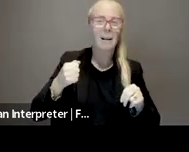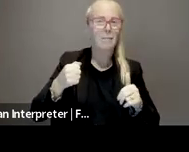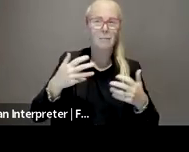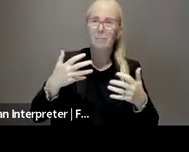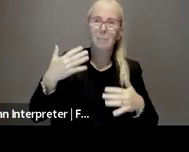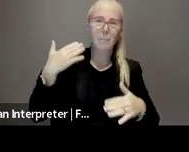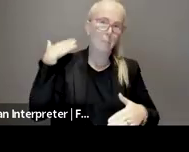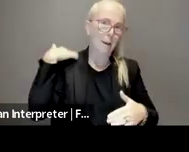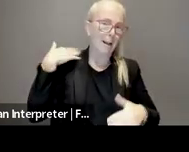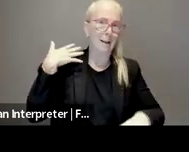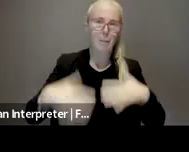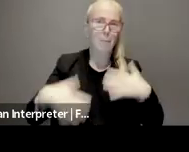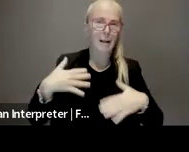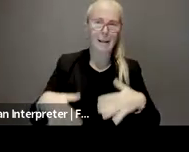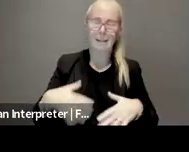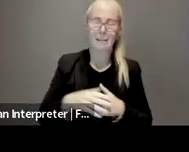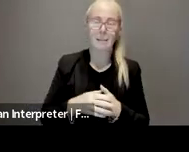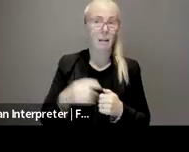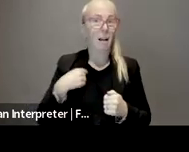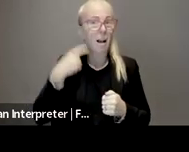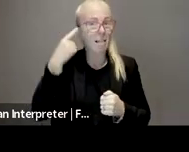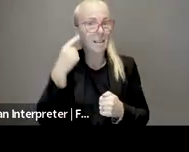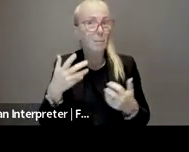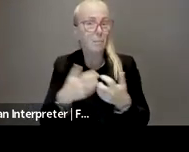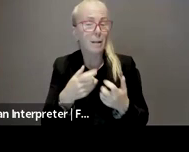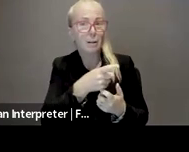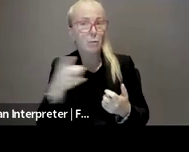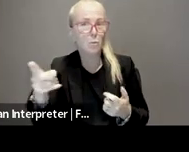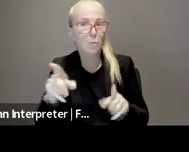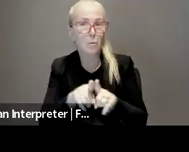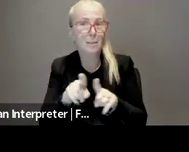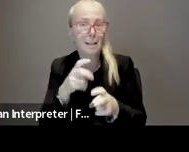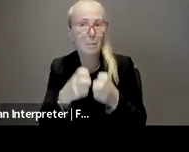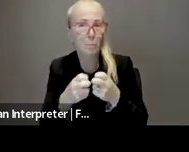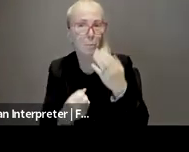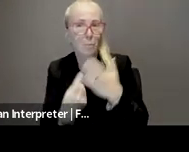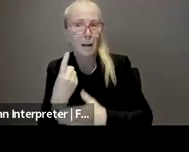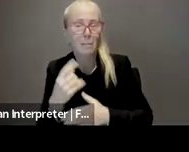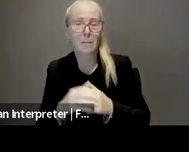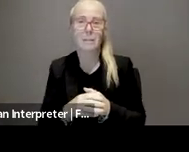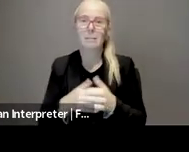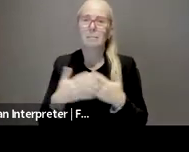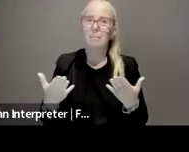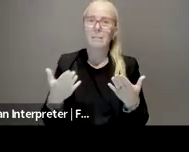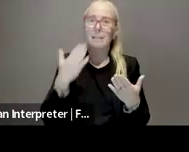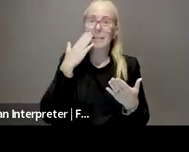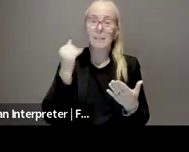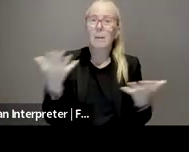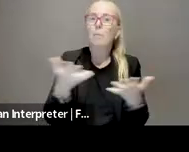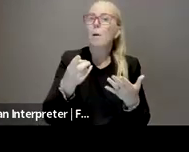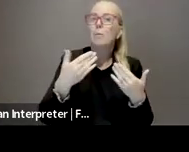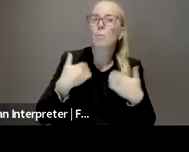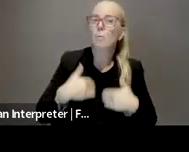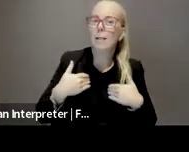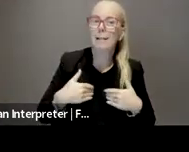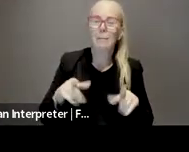problem yourself or with your family or friends, no matter where in the world you are. And here ReviMo comes